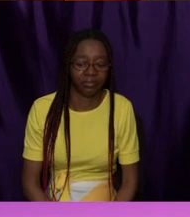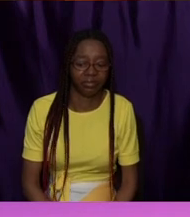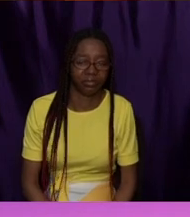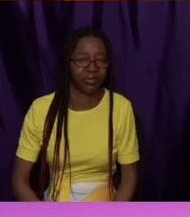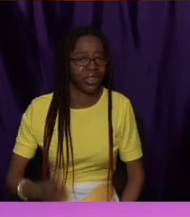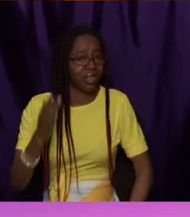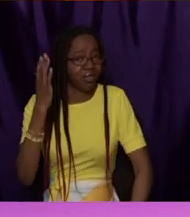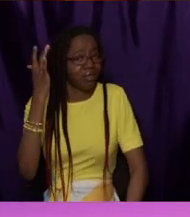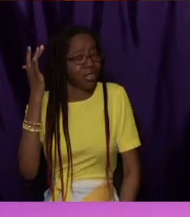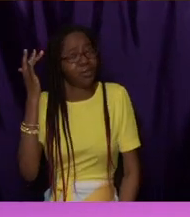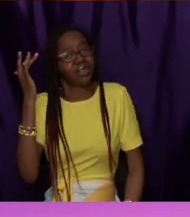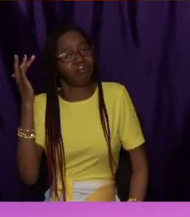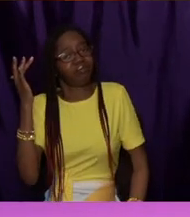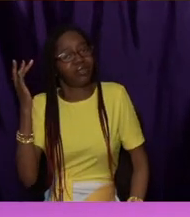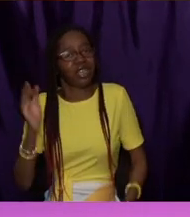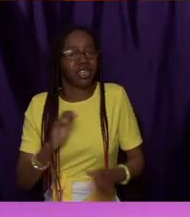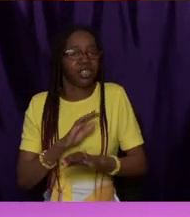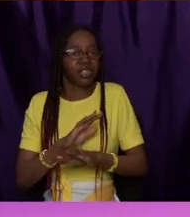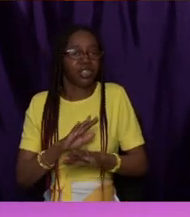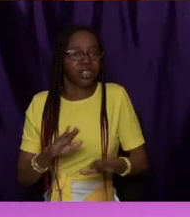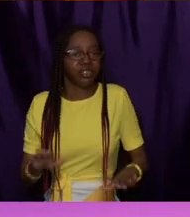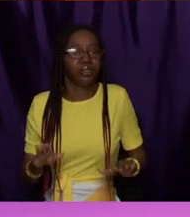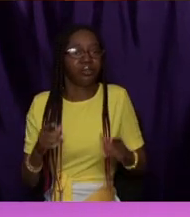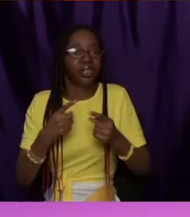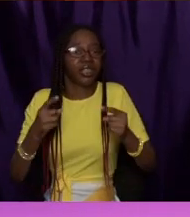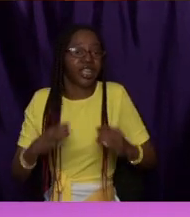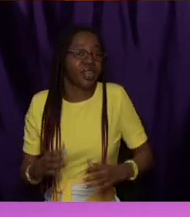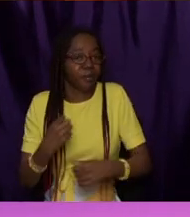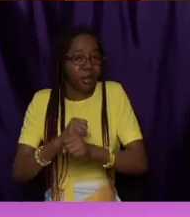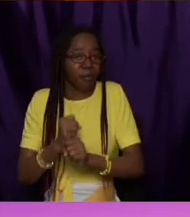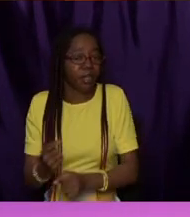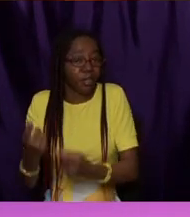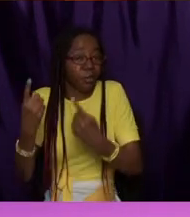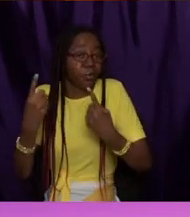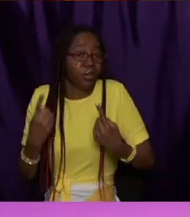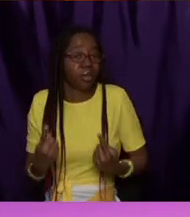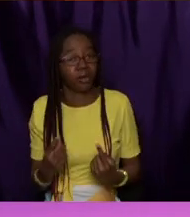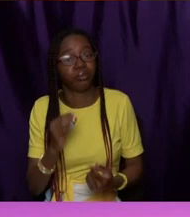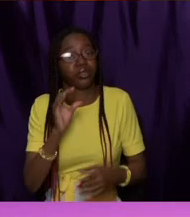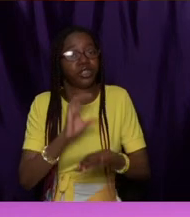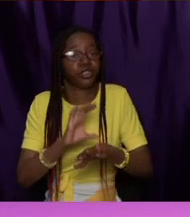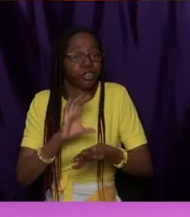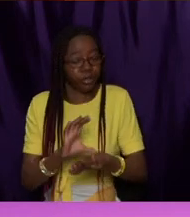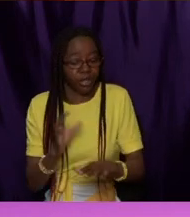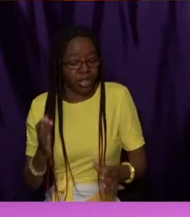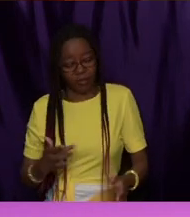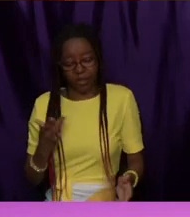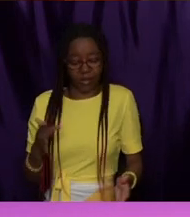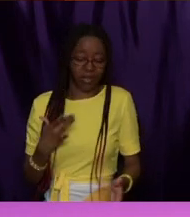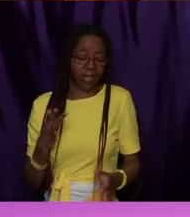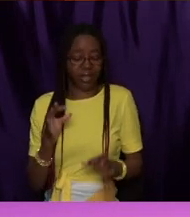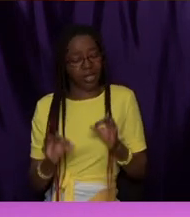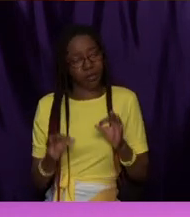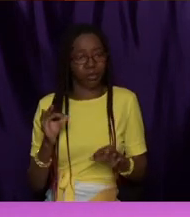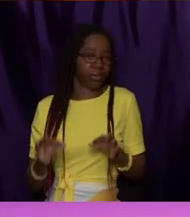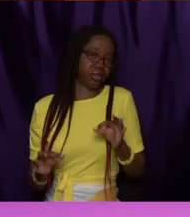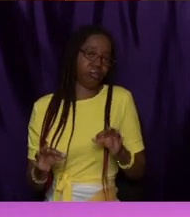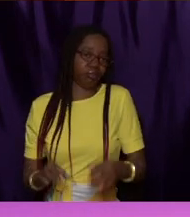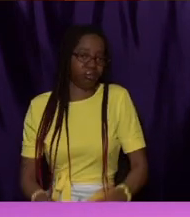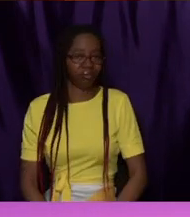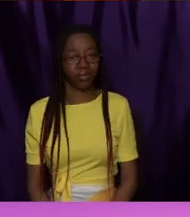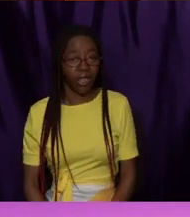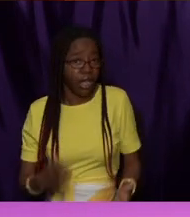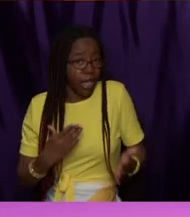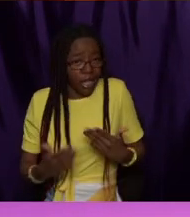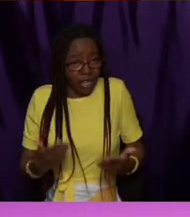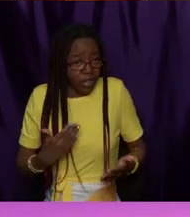That's why, see, you don't let no enemy make you come to church and feel like a hypocrite,